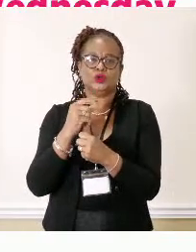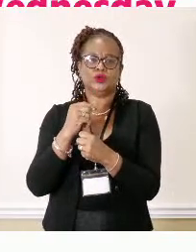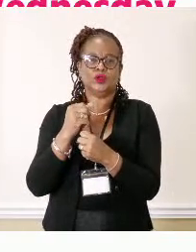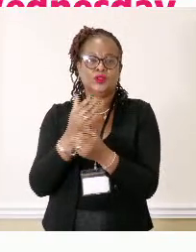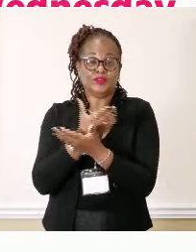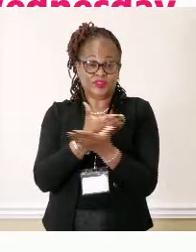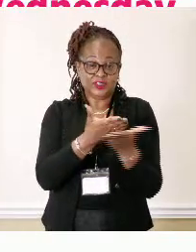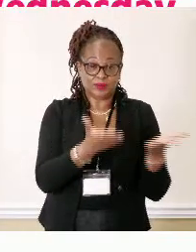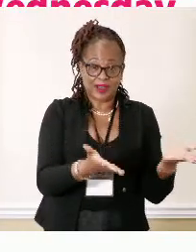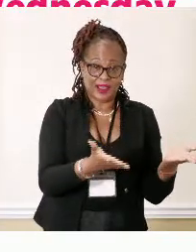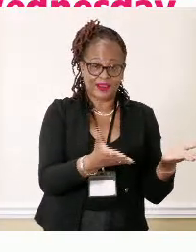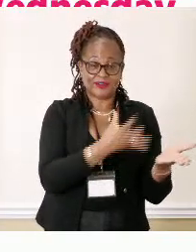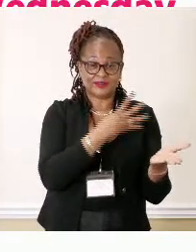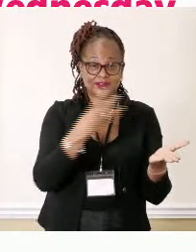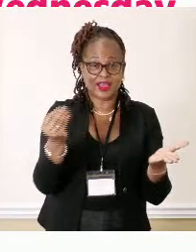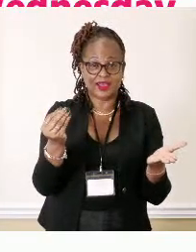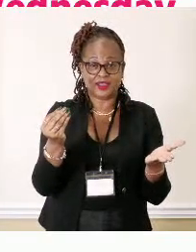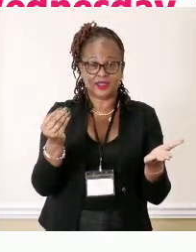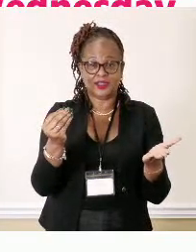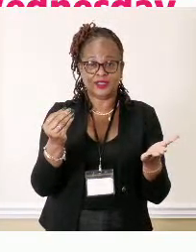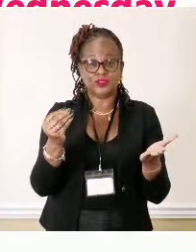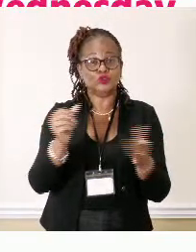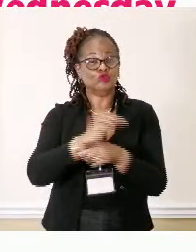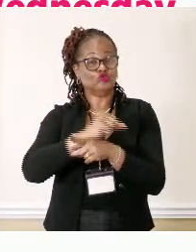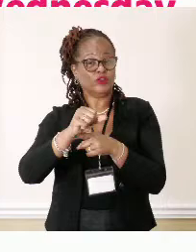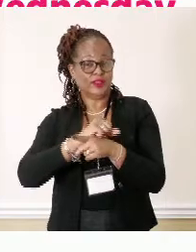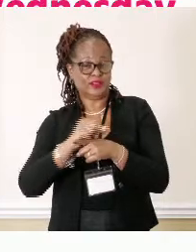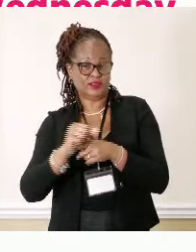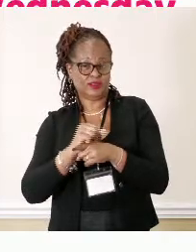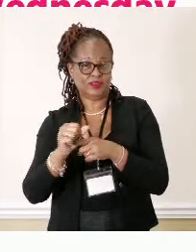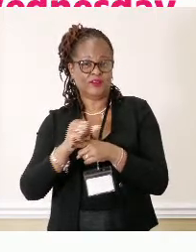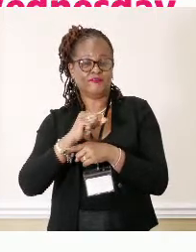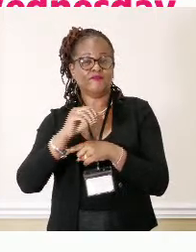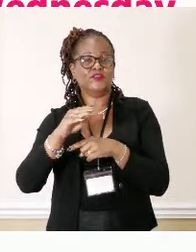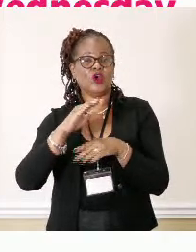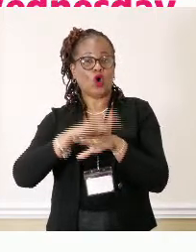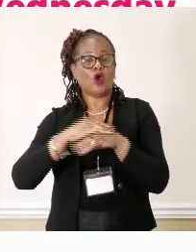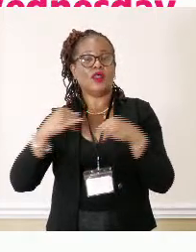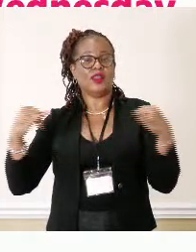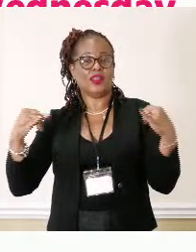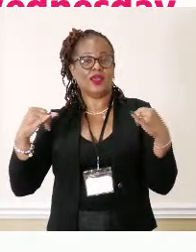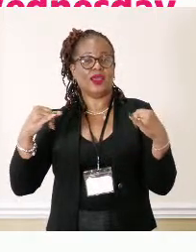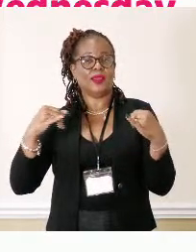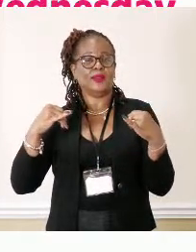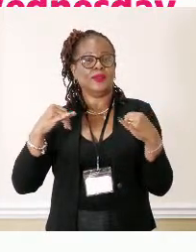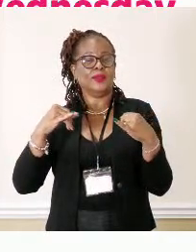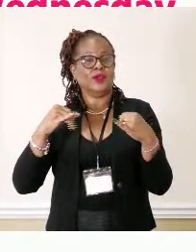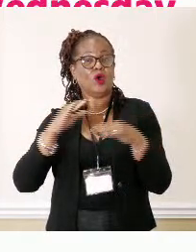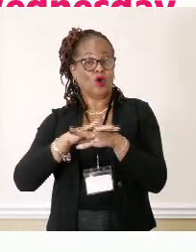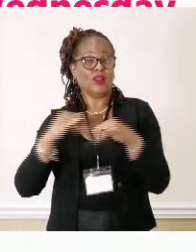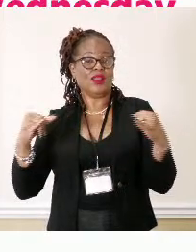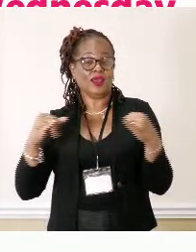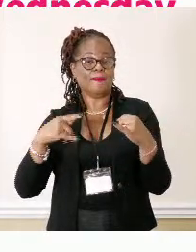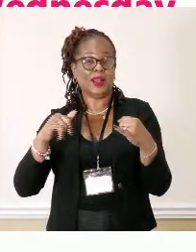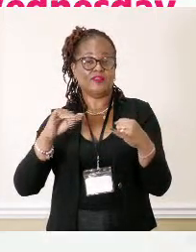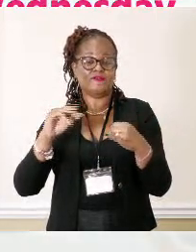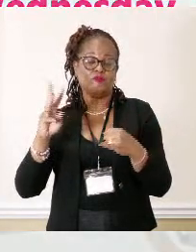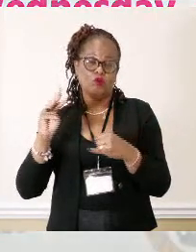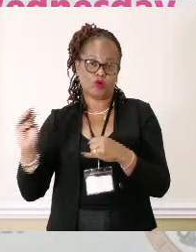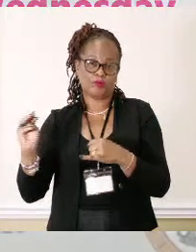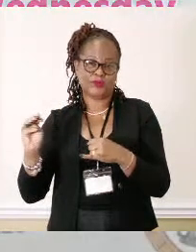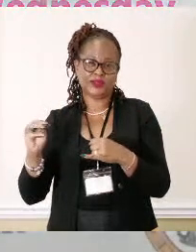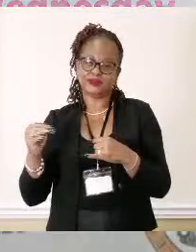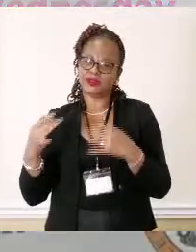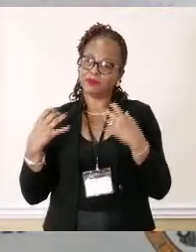supplies, and conduct training for the online platform. It is